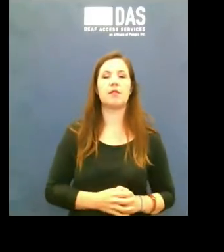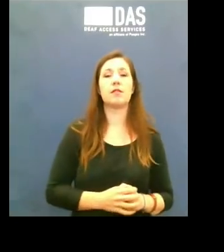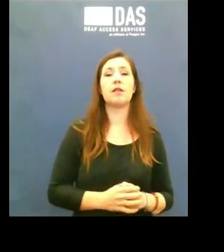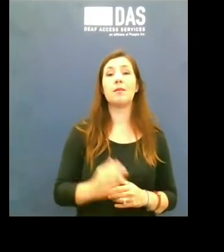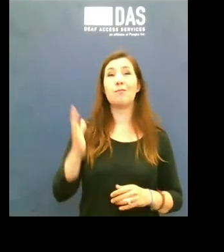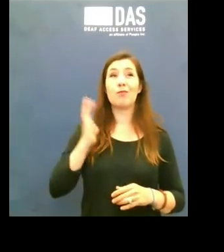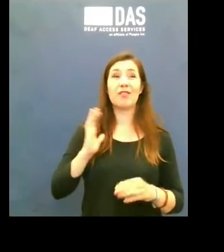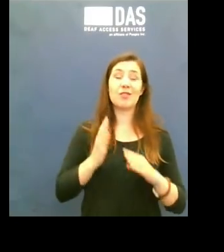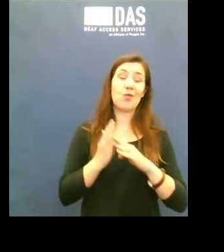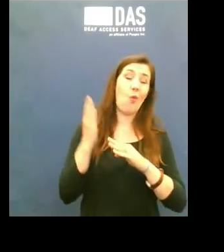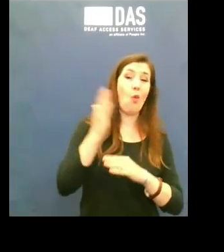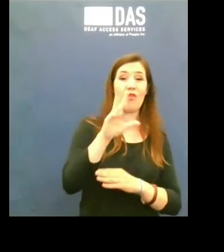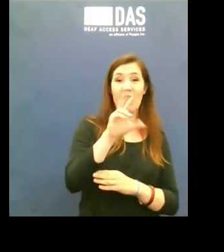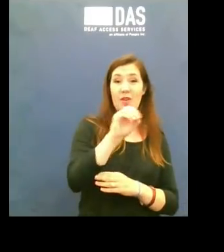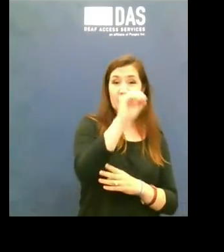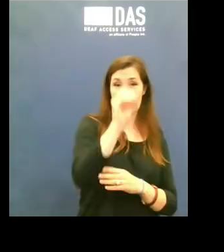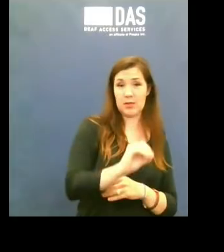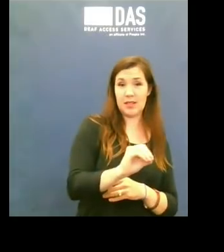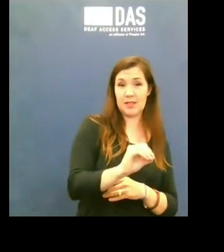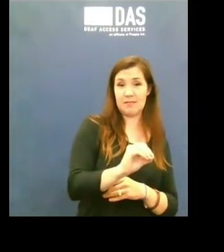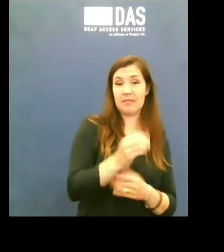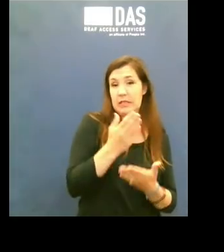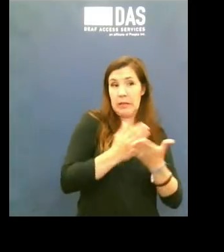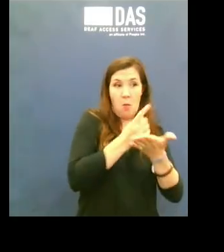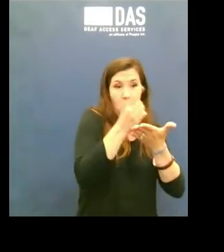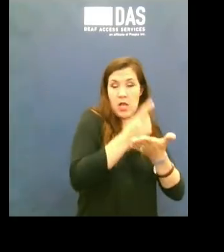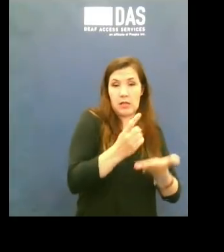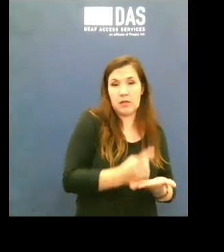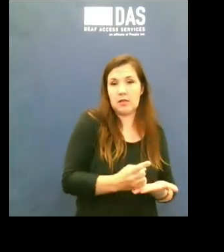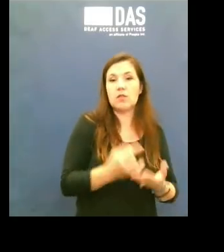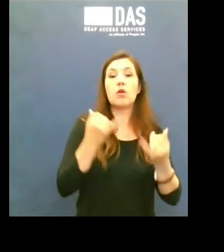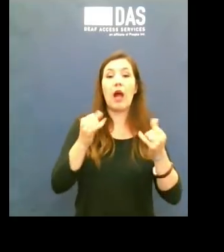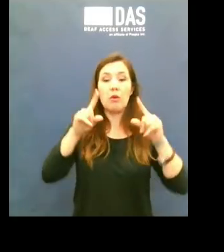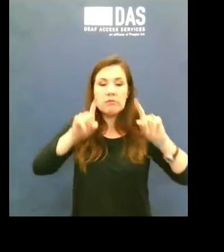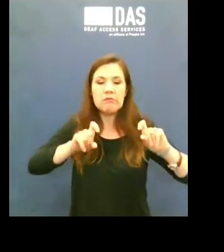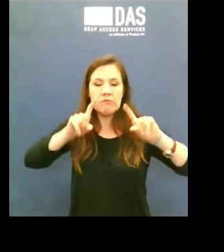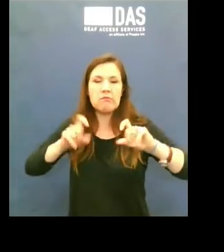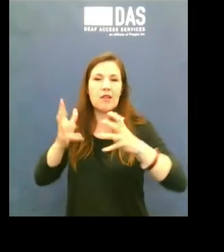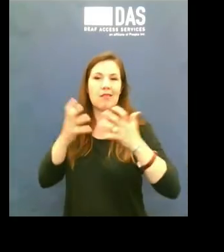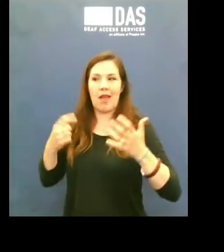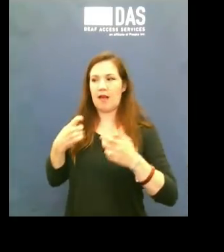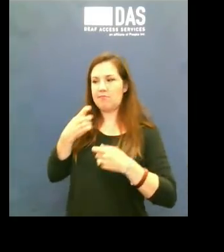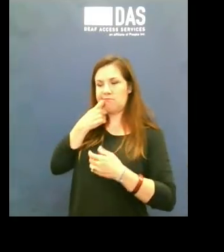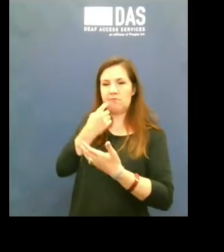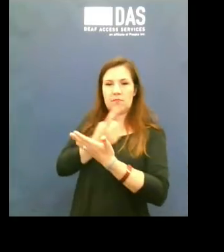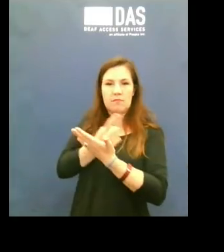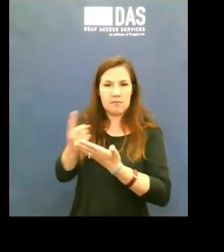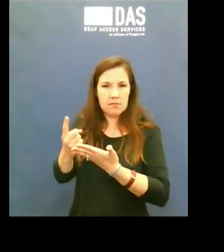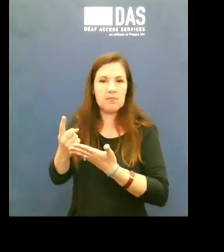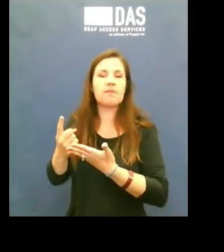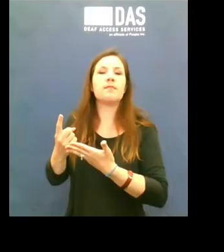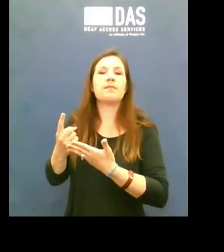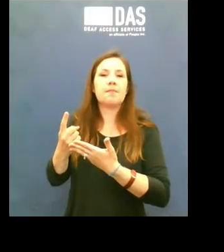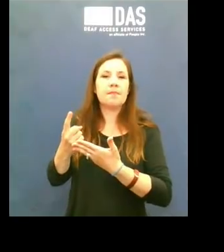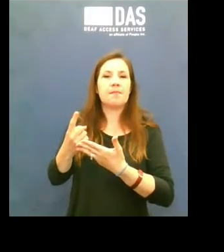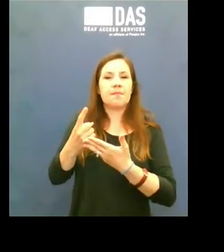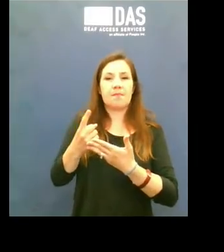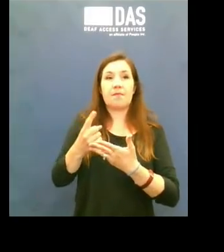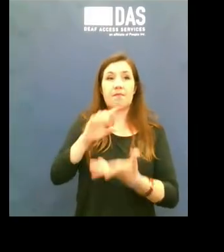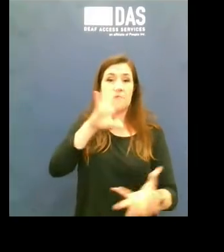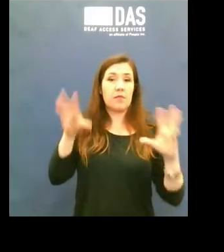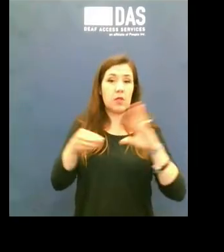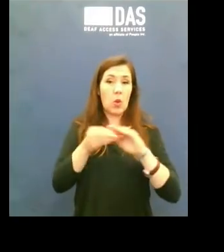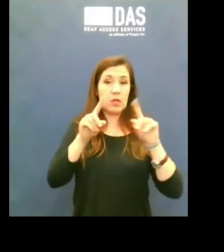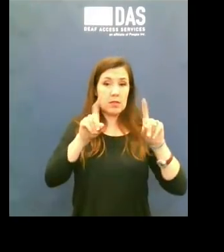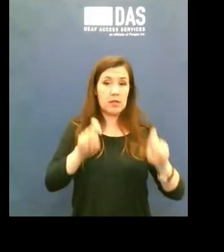was over 30% in some weeks. So we're testing a lot in the last week, I should say. And when we look at the total number of tests